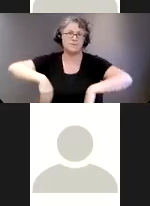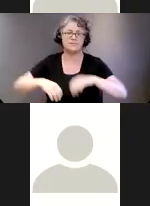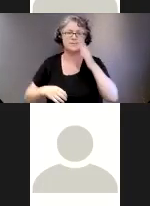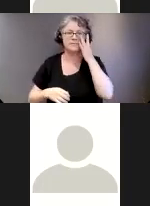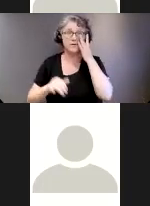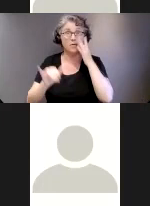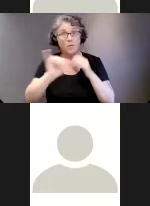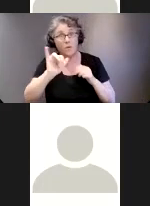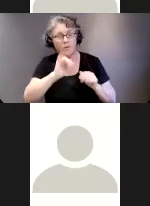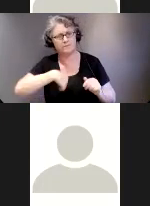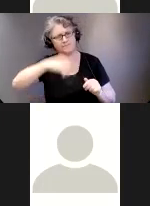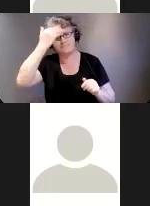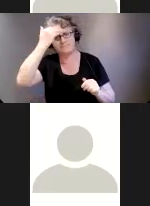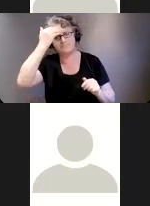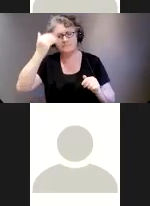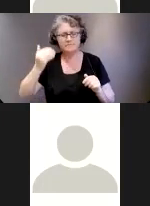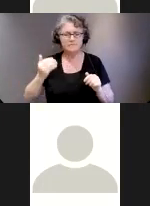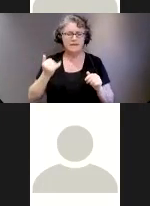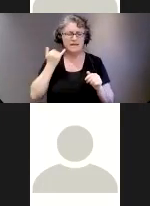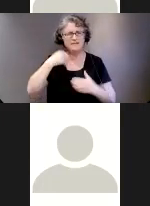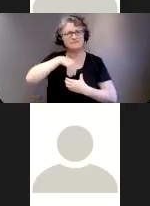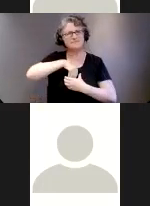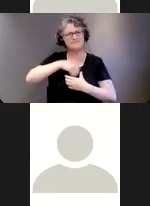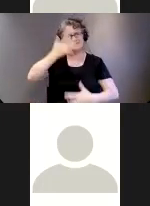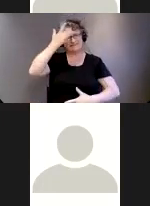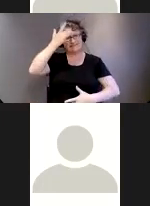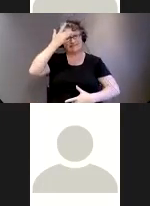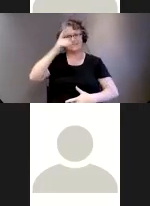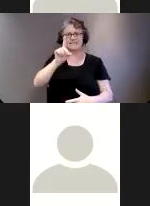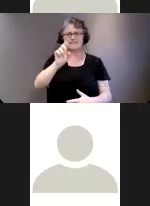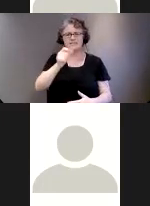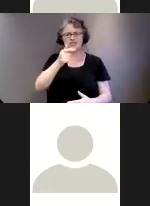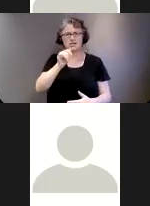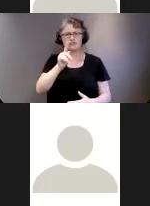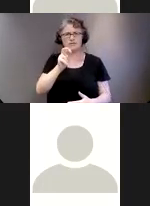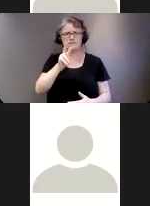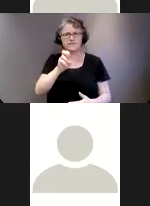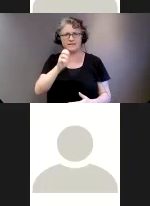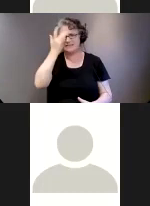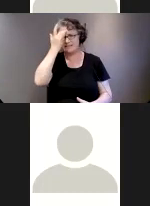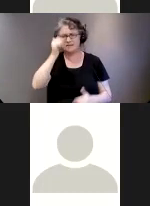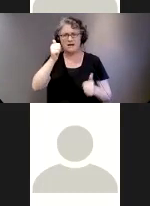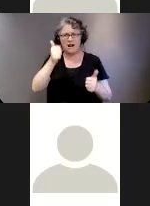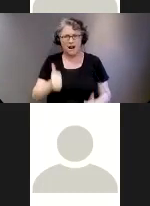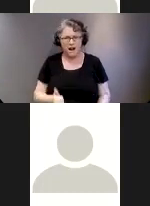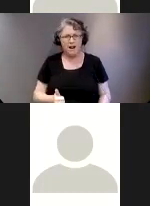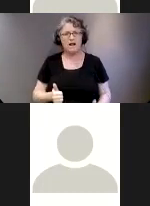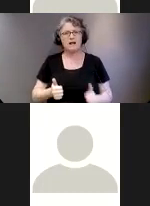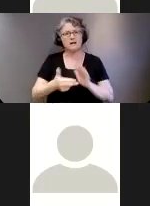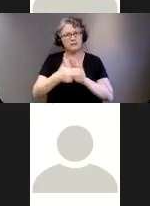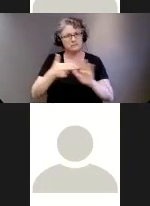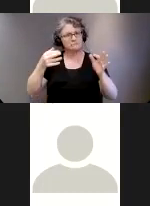that often when there's a degenerative disease and that is, been diagnosed in